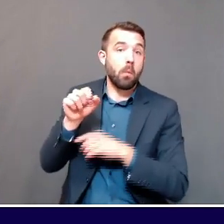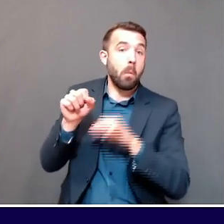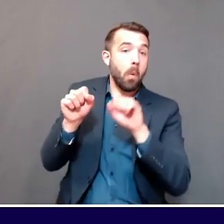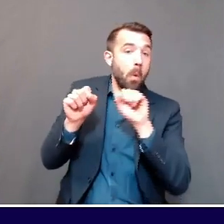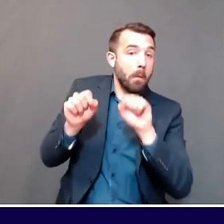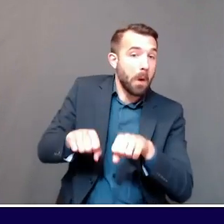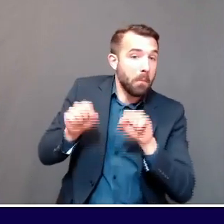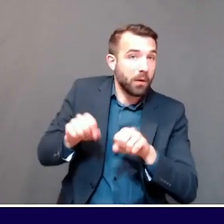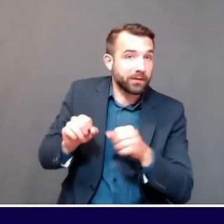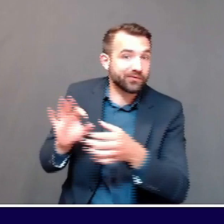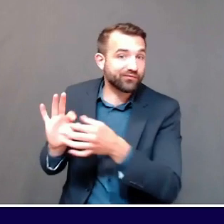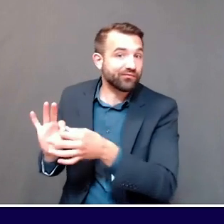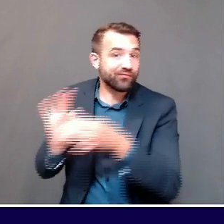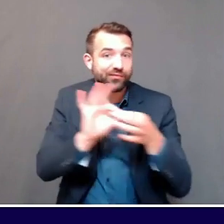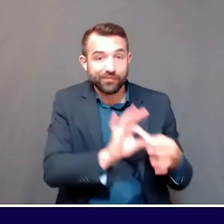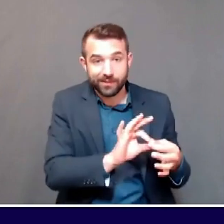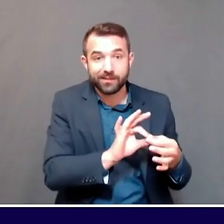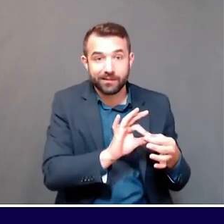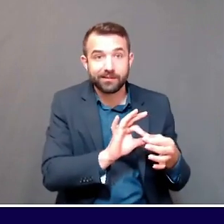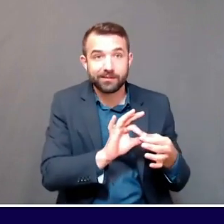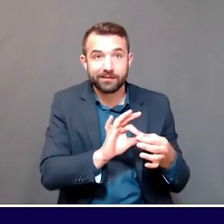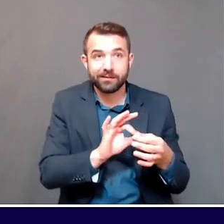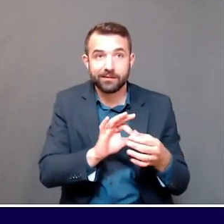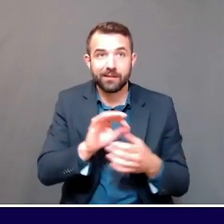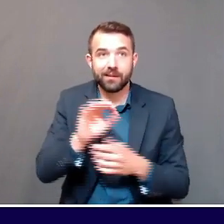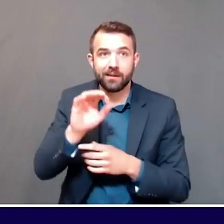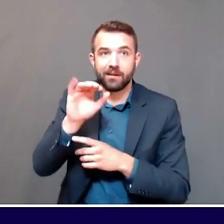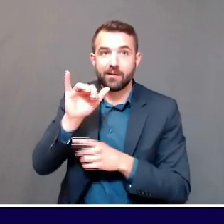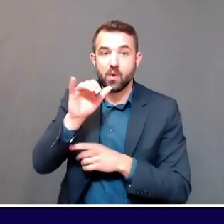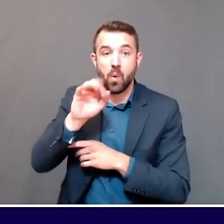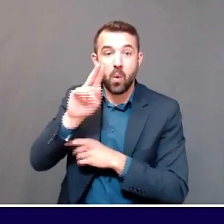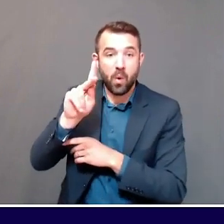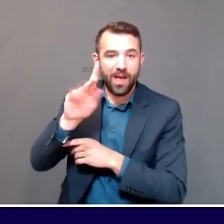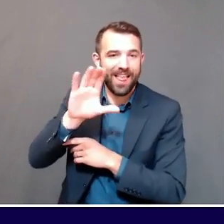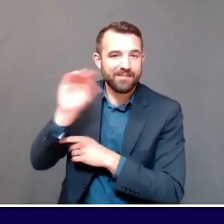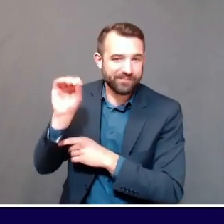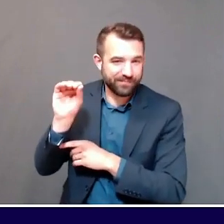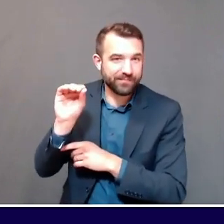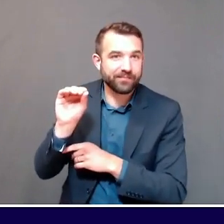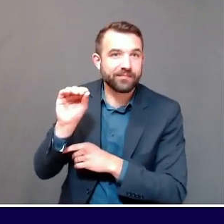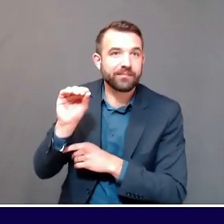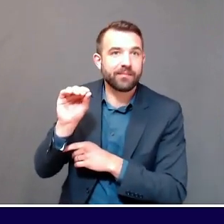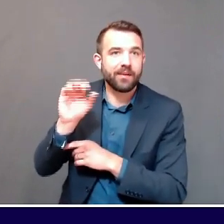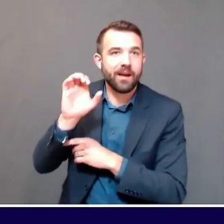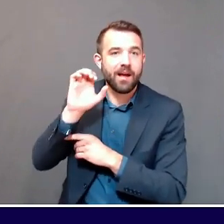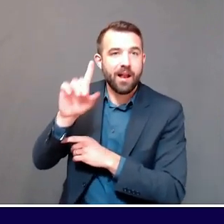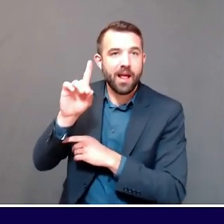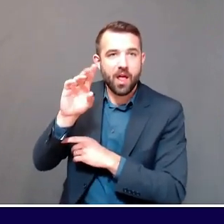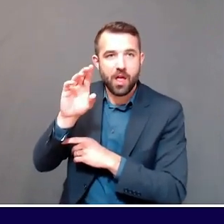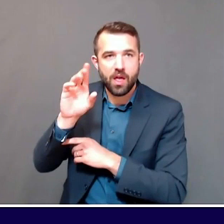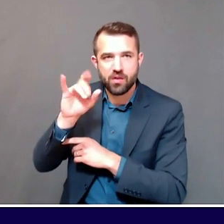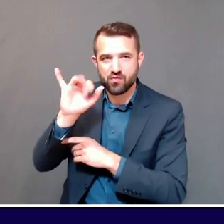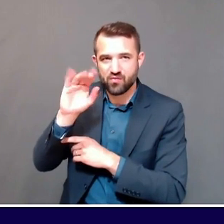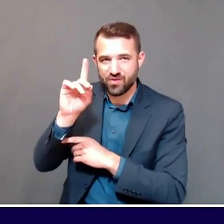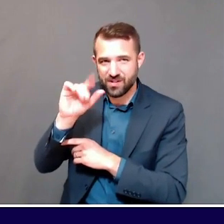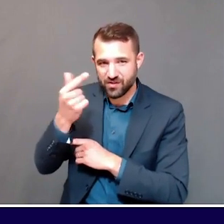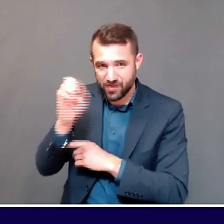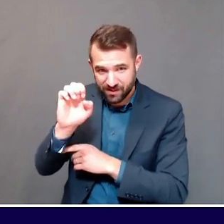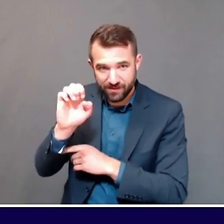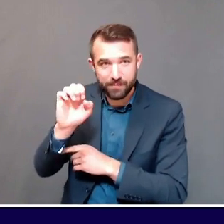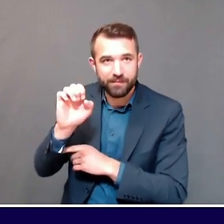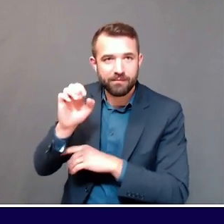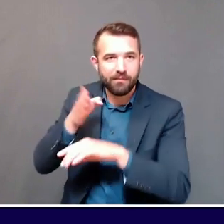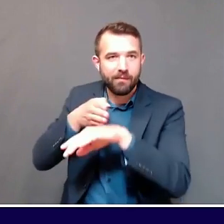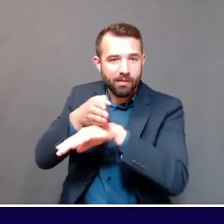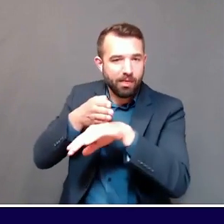the Eldridge lumber facility in York County. There have been a total of 13 individuals thus far